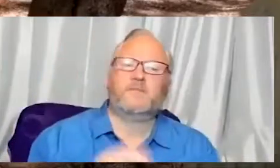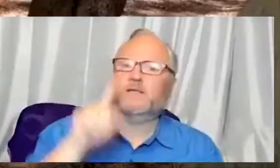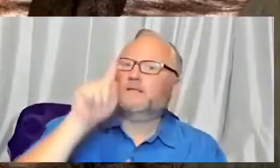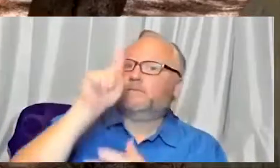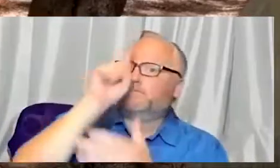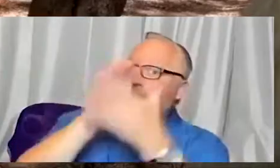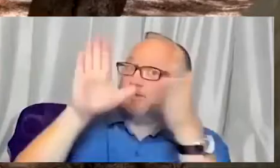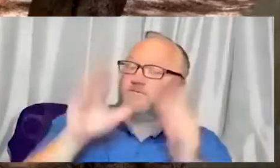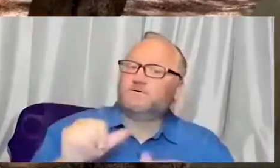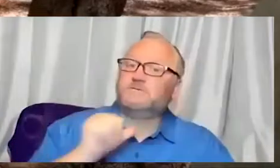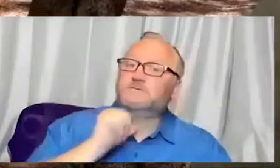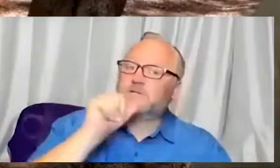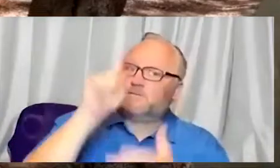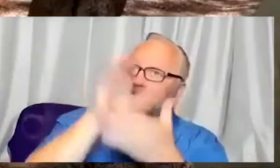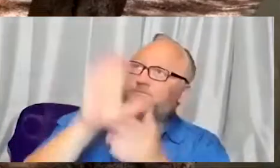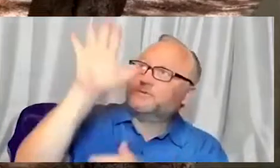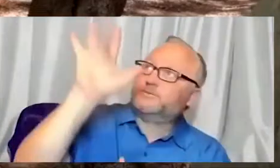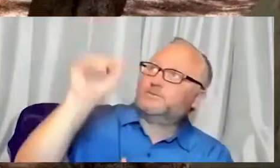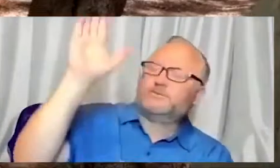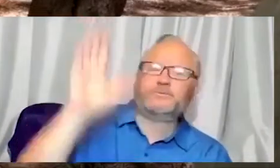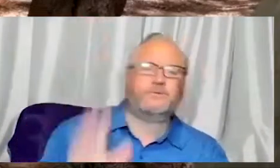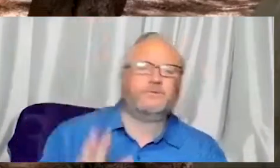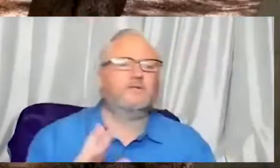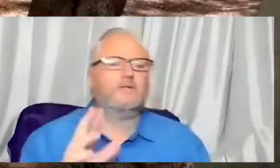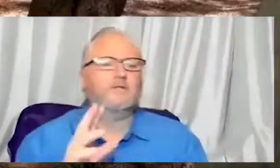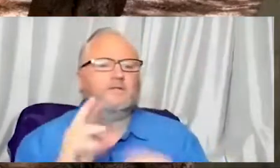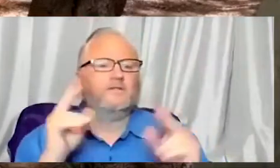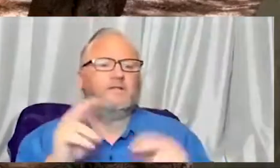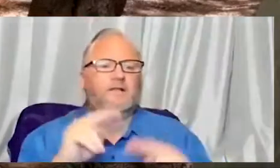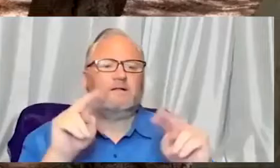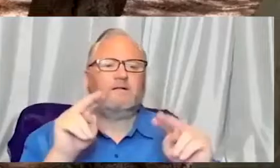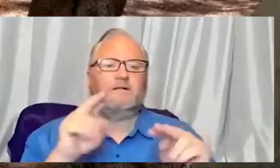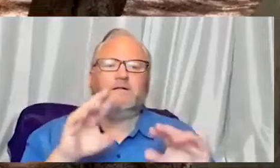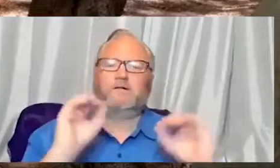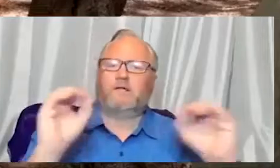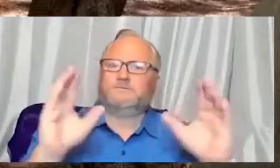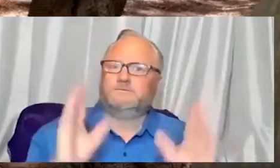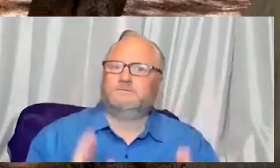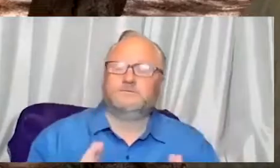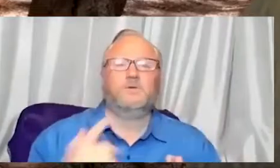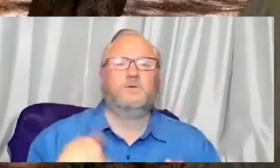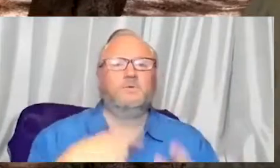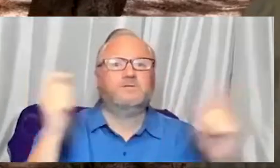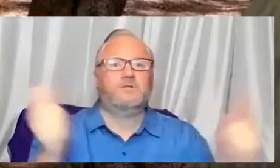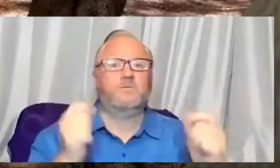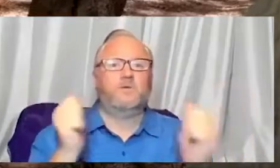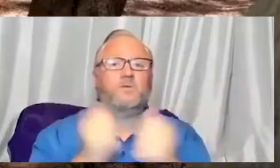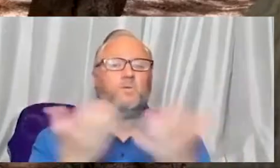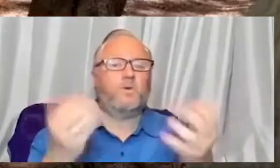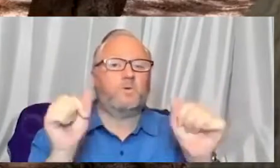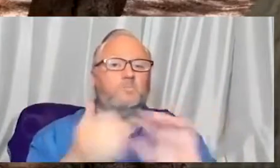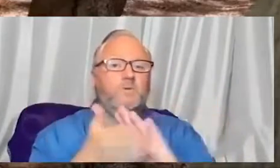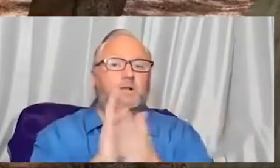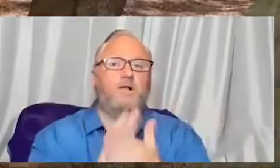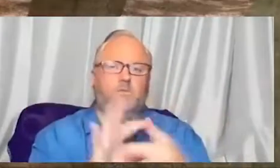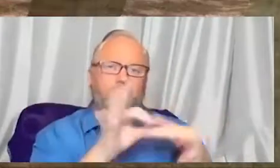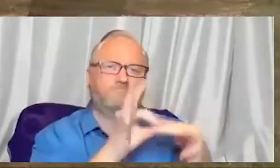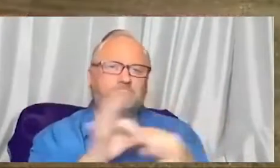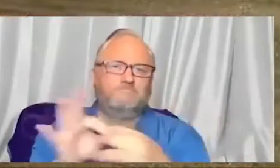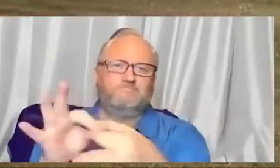nuns, we worship together in celebration of what could be a united humanity.